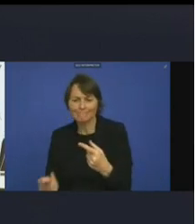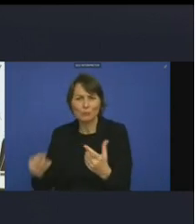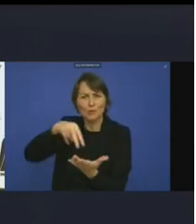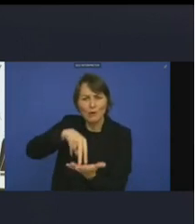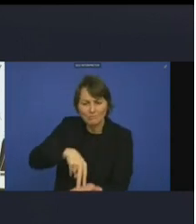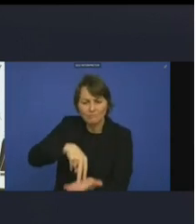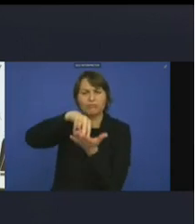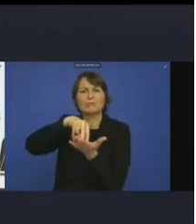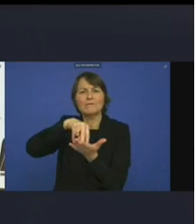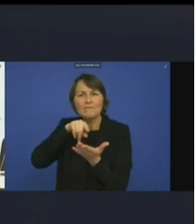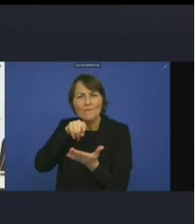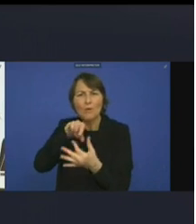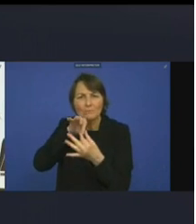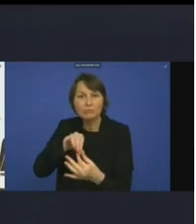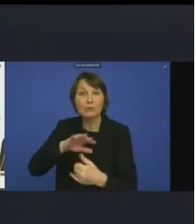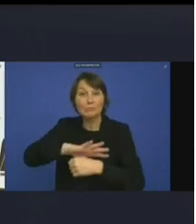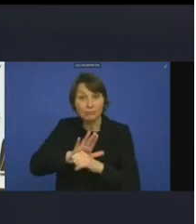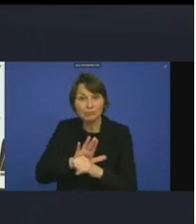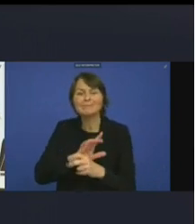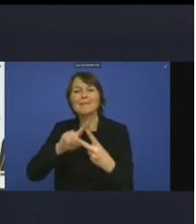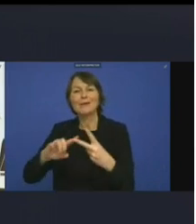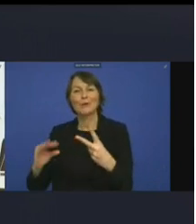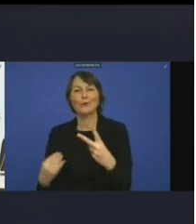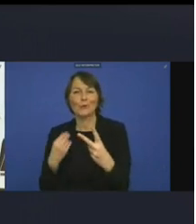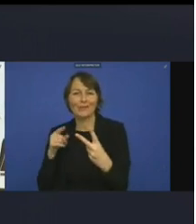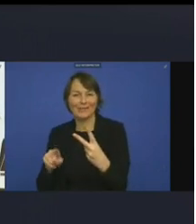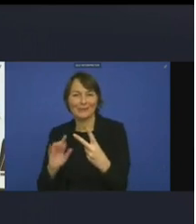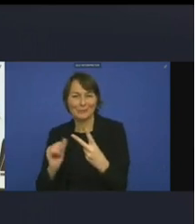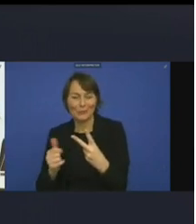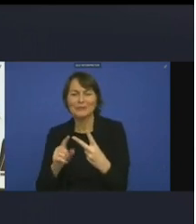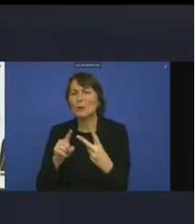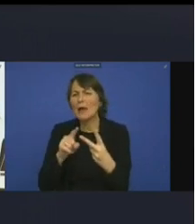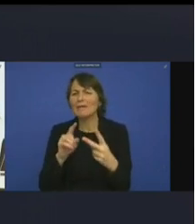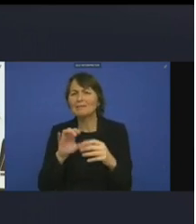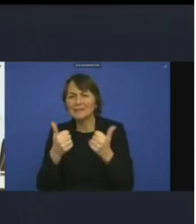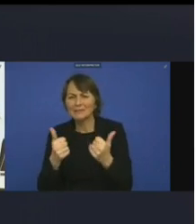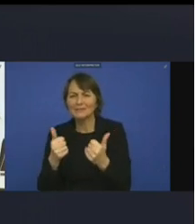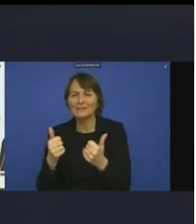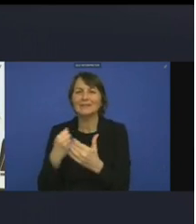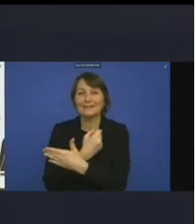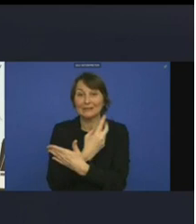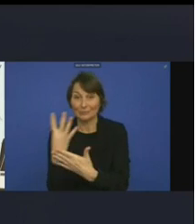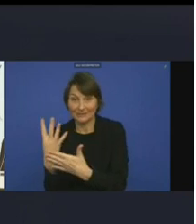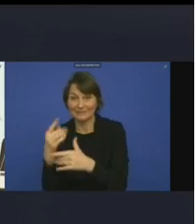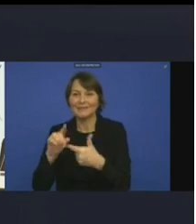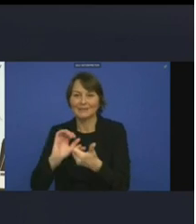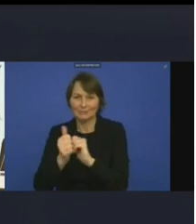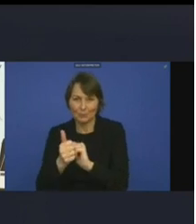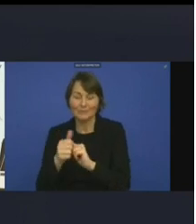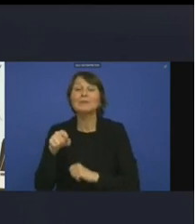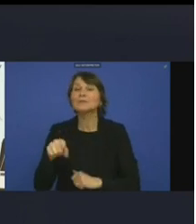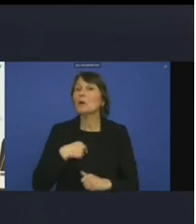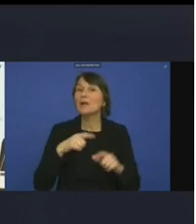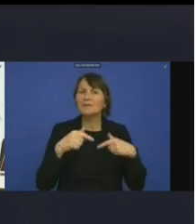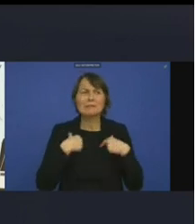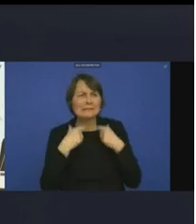very important. We also have peer learning activities and other events. If you're interested in this document, don't hesitate to look for it on the